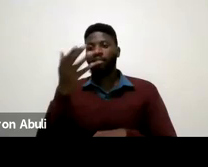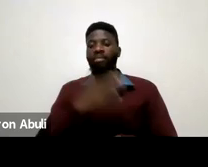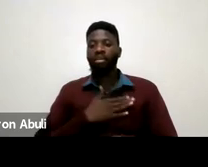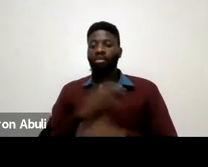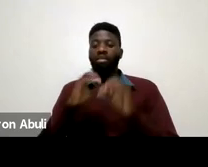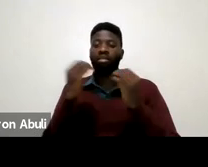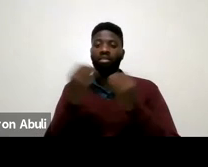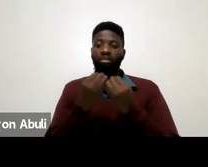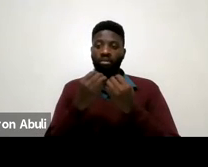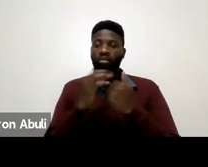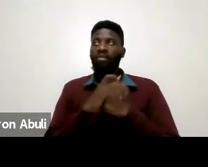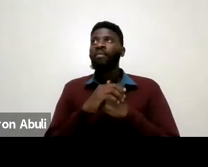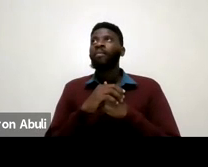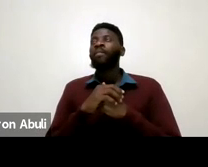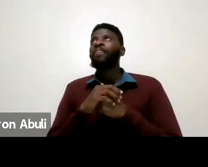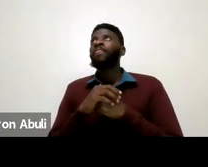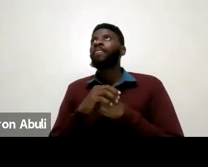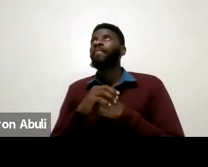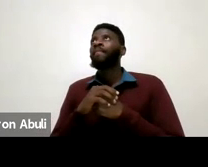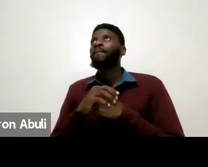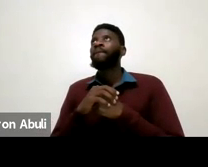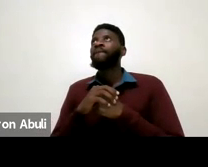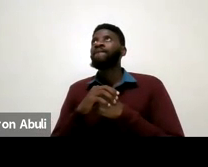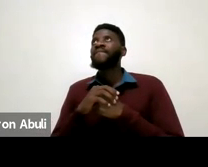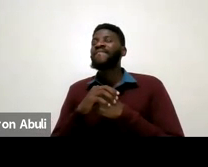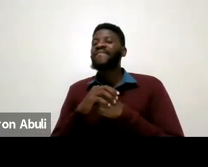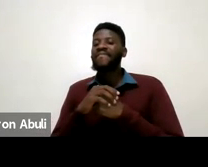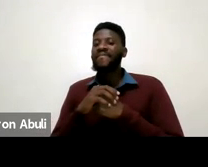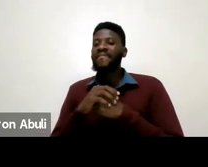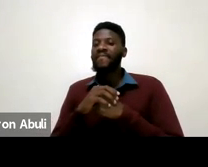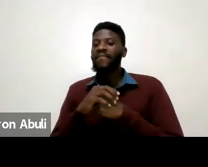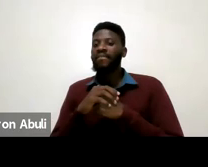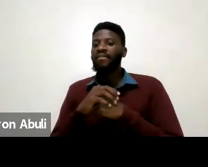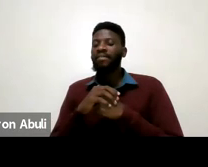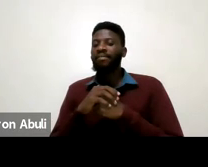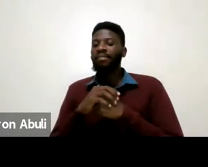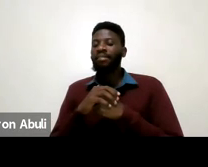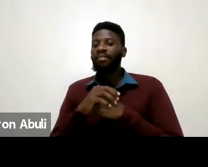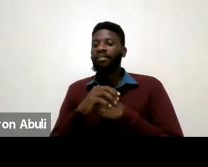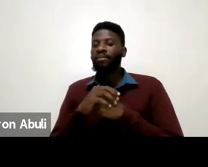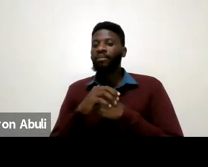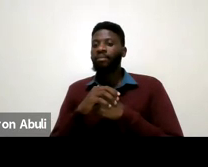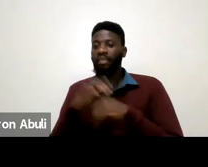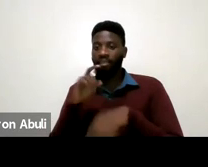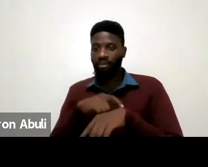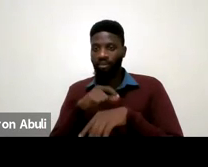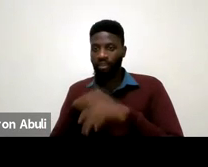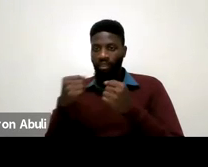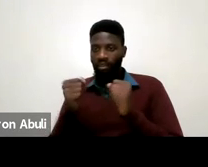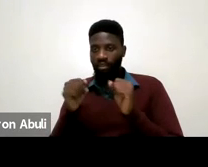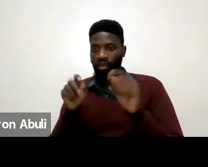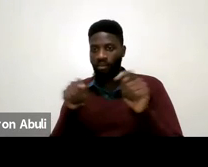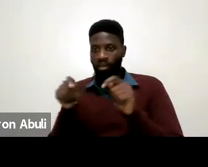organizational perspective, when do strategic management, we always say that organizations should have no more than 6